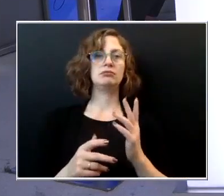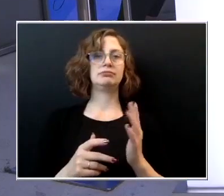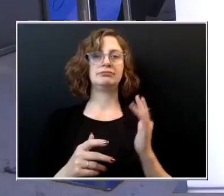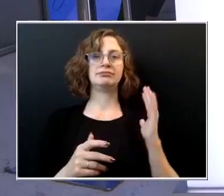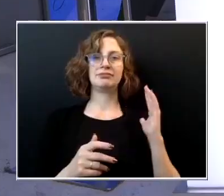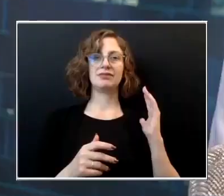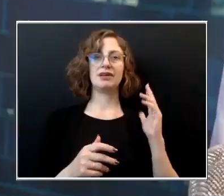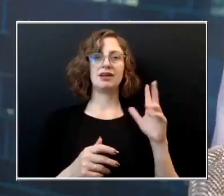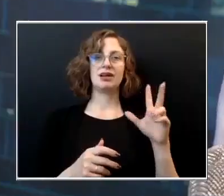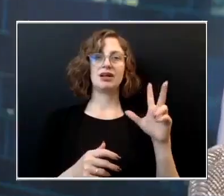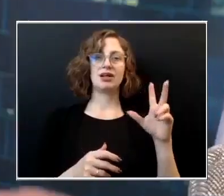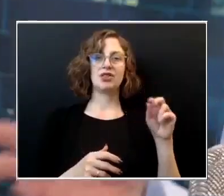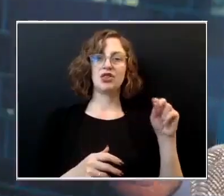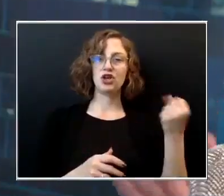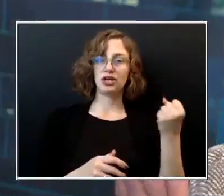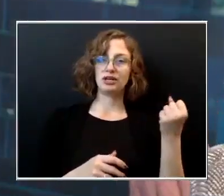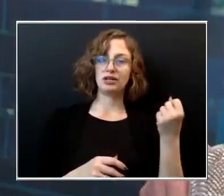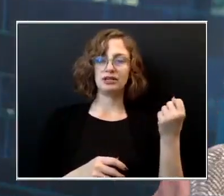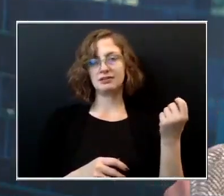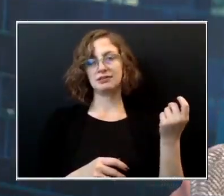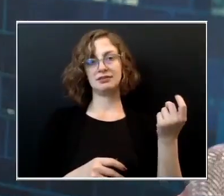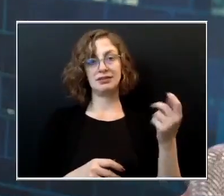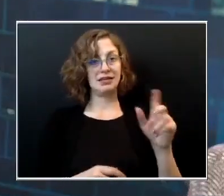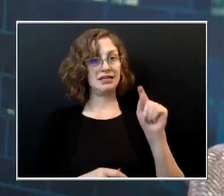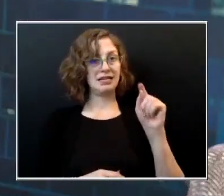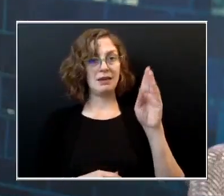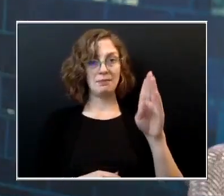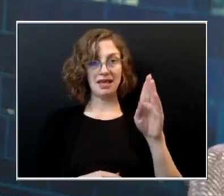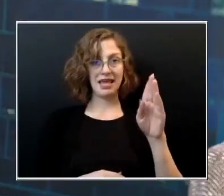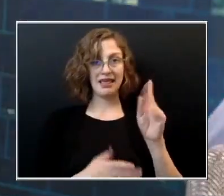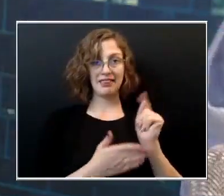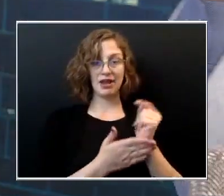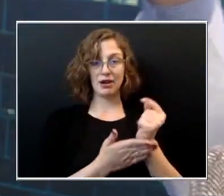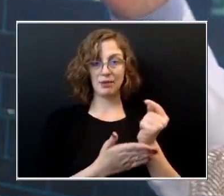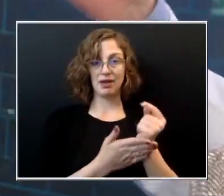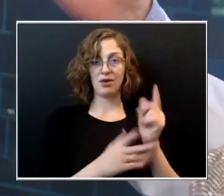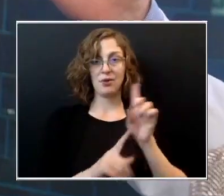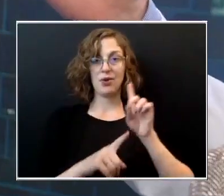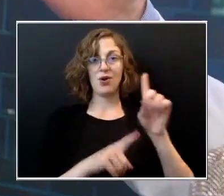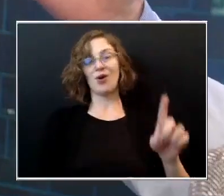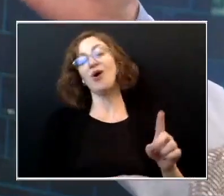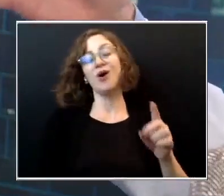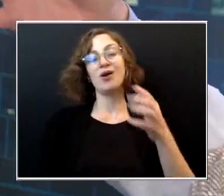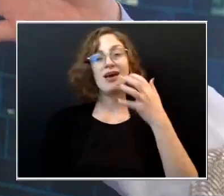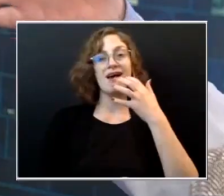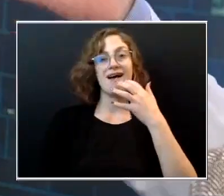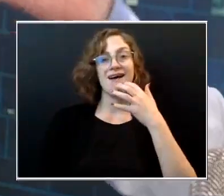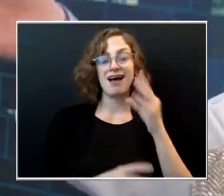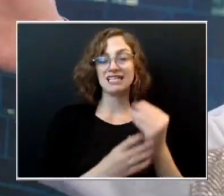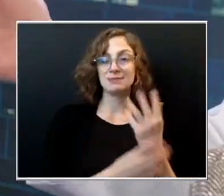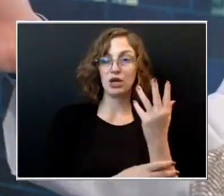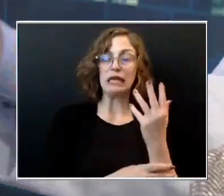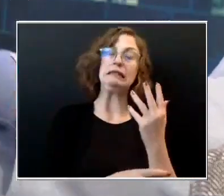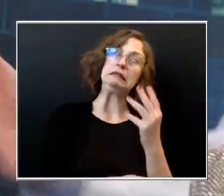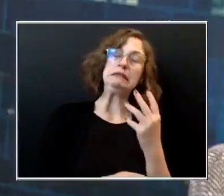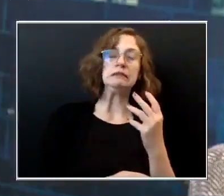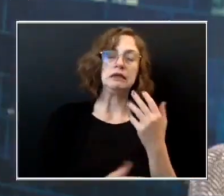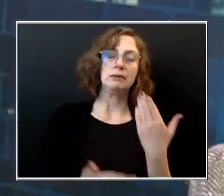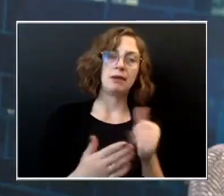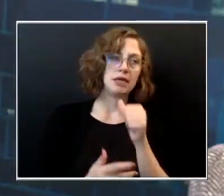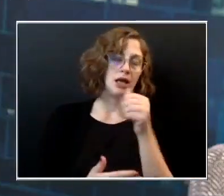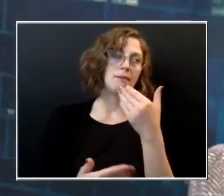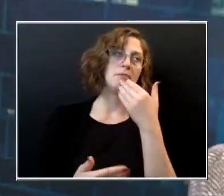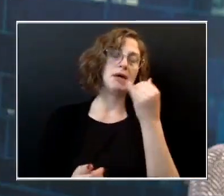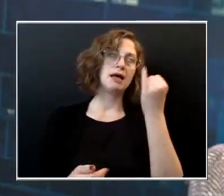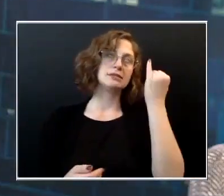TB therapy, and go to those hot springs. Not sure that was the best use of the hot springs, TB therapy, and catching all those nice little tuberculi in the mist. But for something like